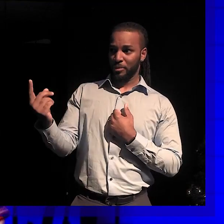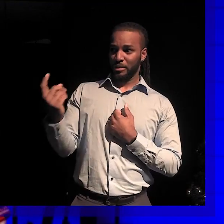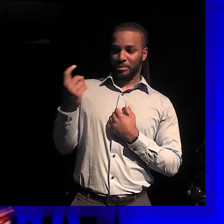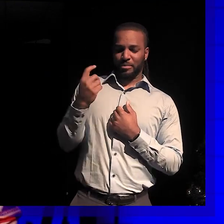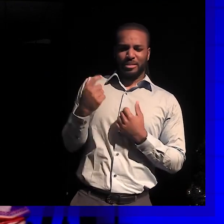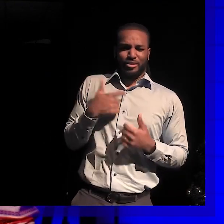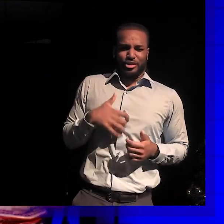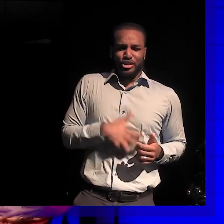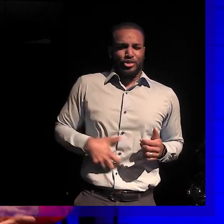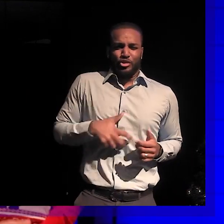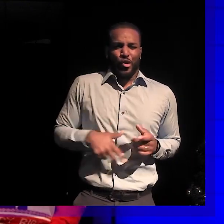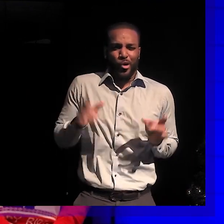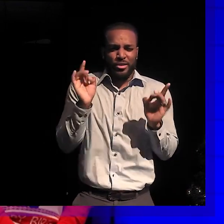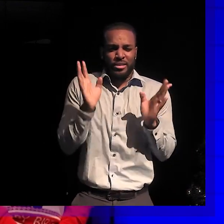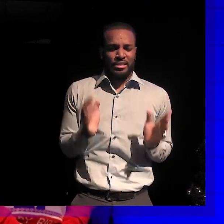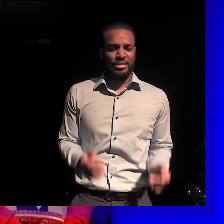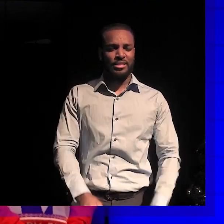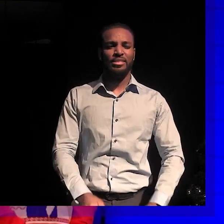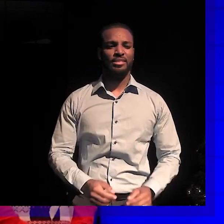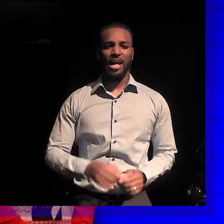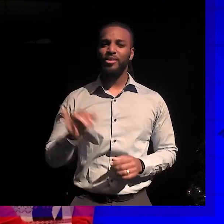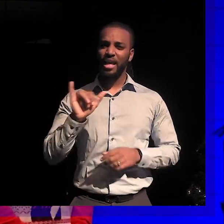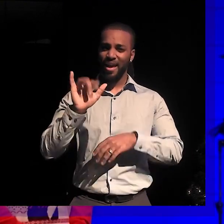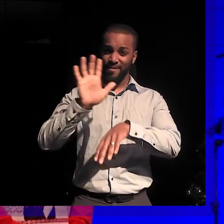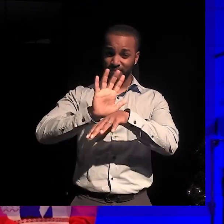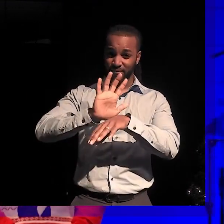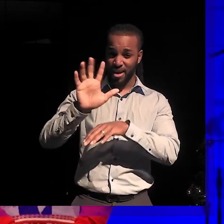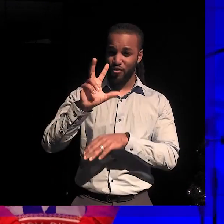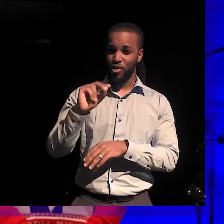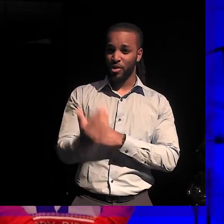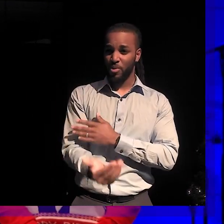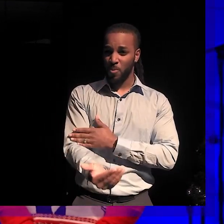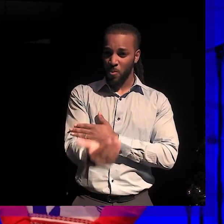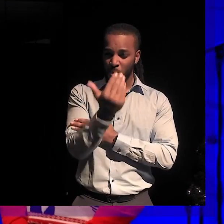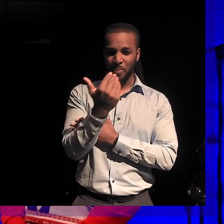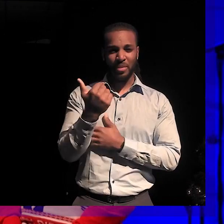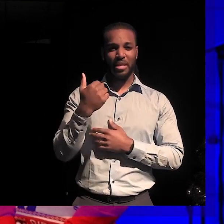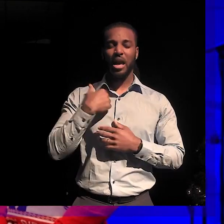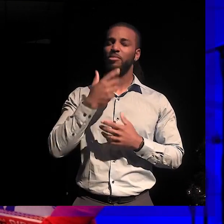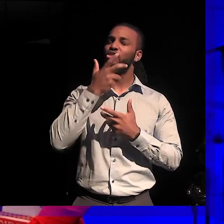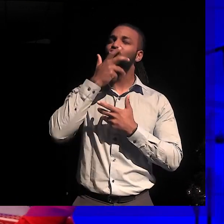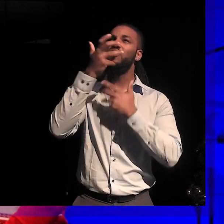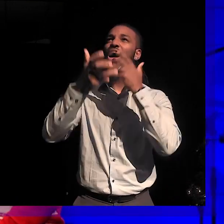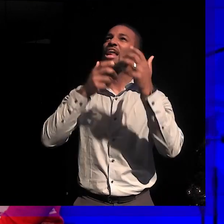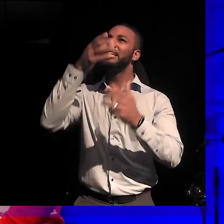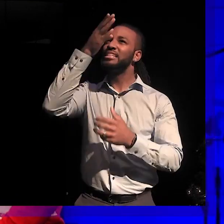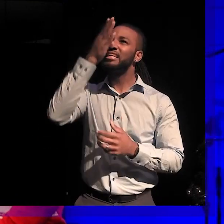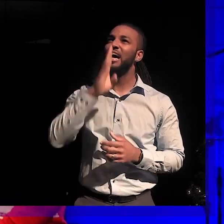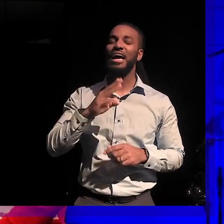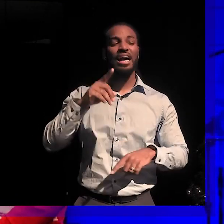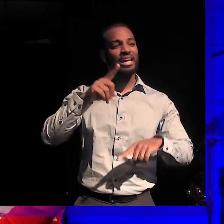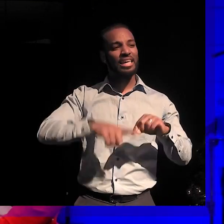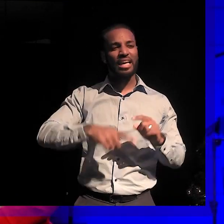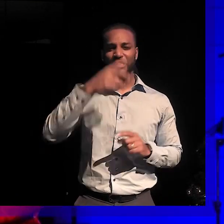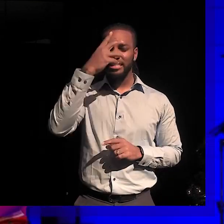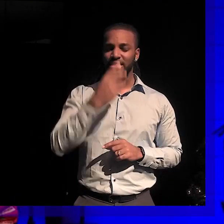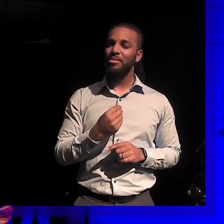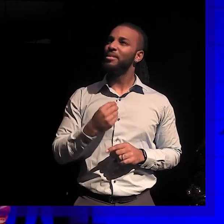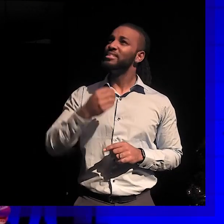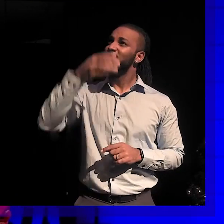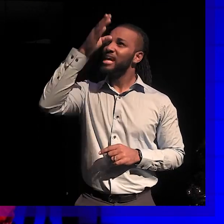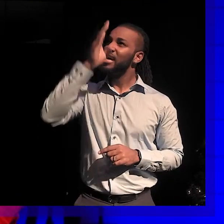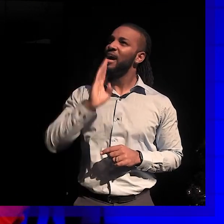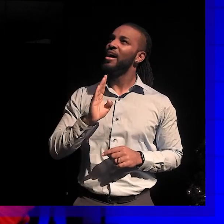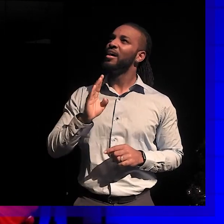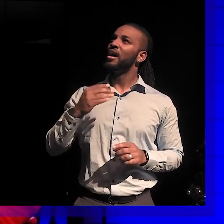was just gross. And it's like 5:30 in the morning, and I'm crying out to God. I can't sleep. And I'm like, God,